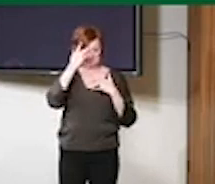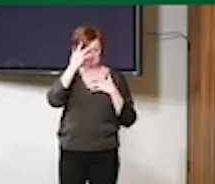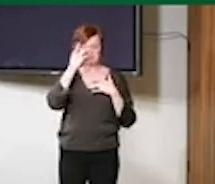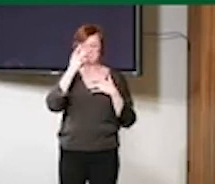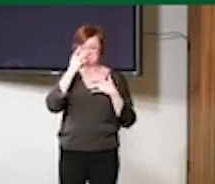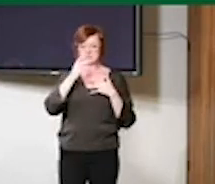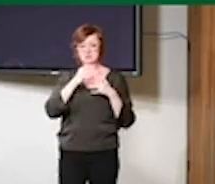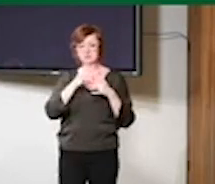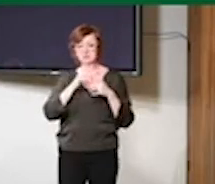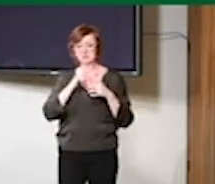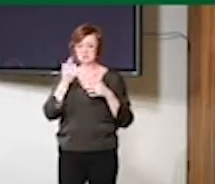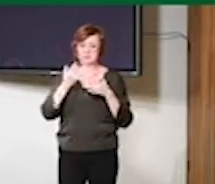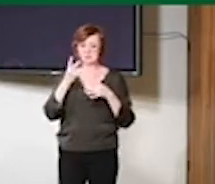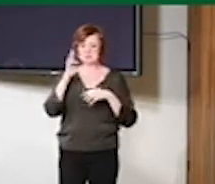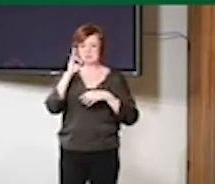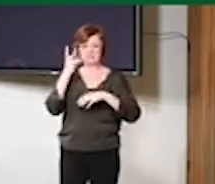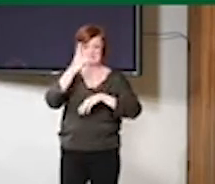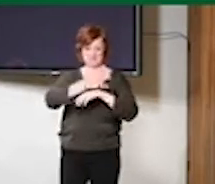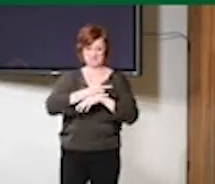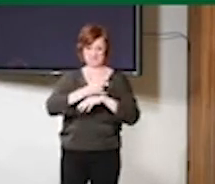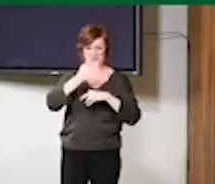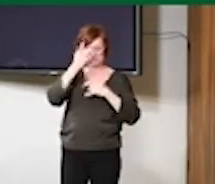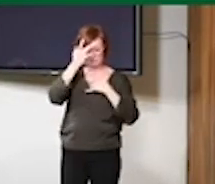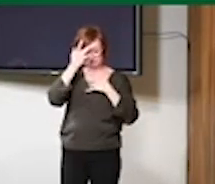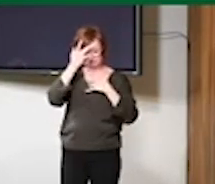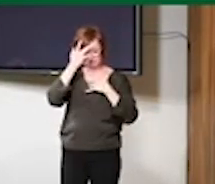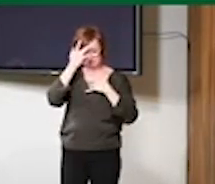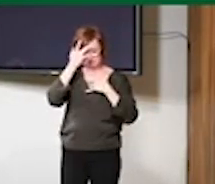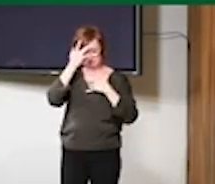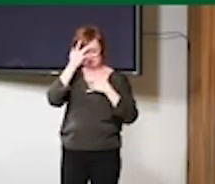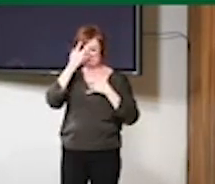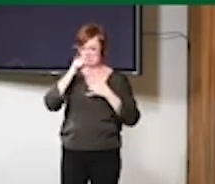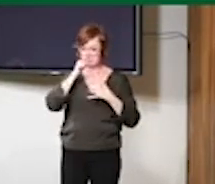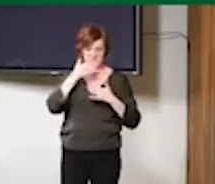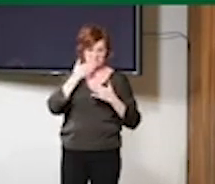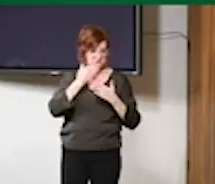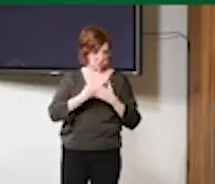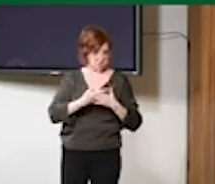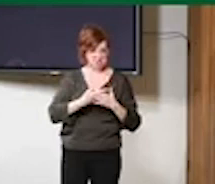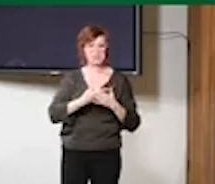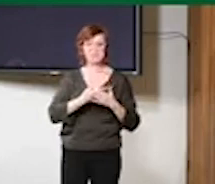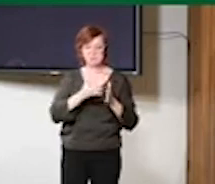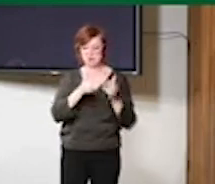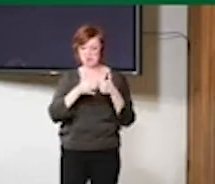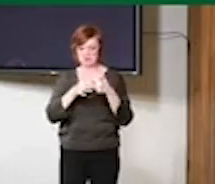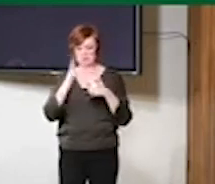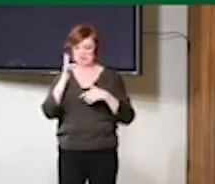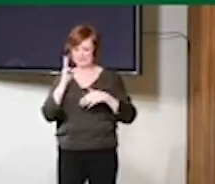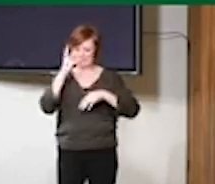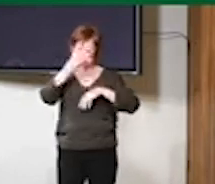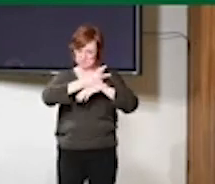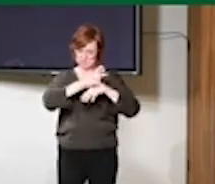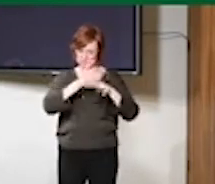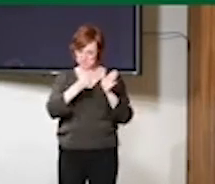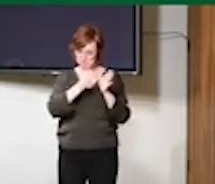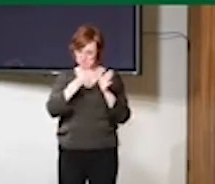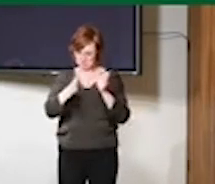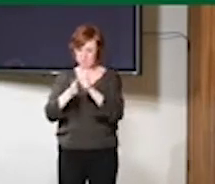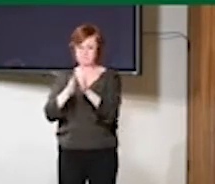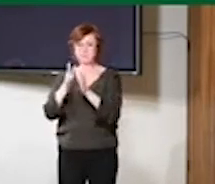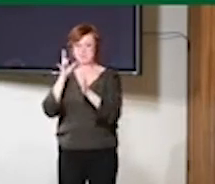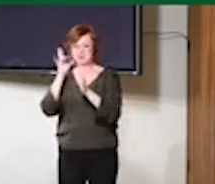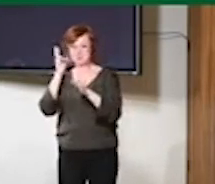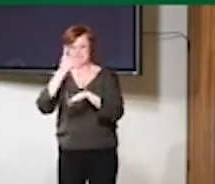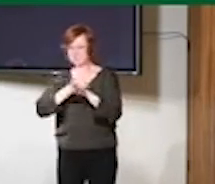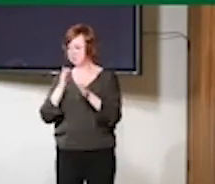or 8 days. So if they've been symptom-free for a few days more, and we use the rule of 14 days after the onset of symptoms, they